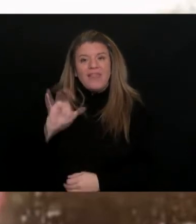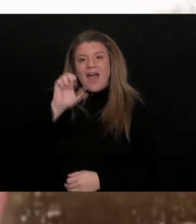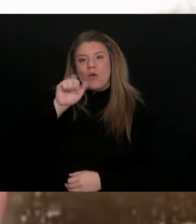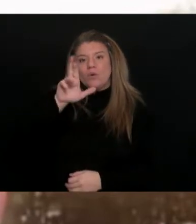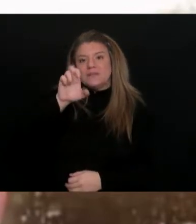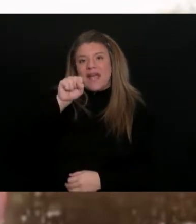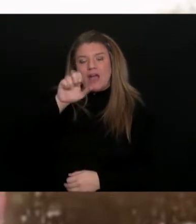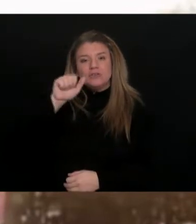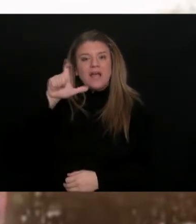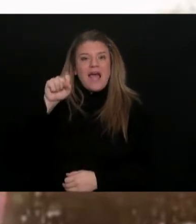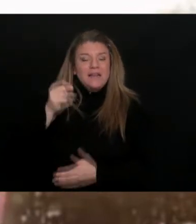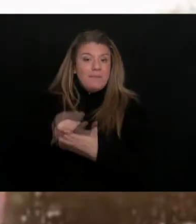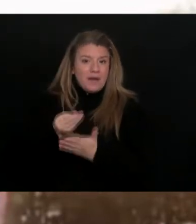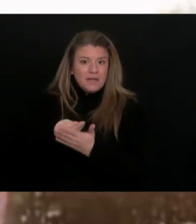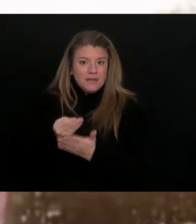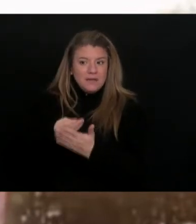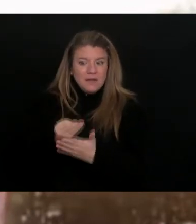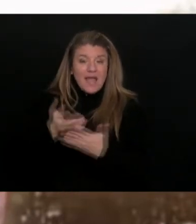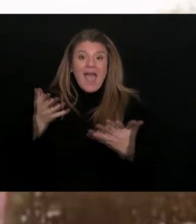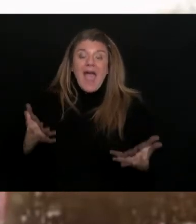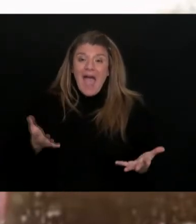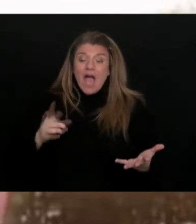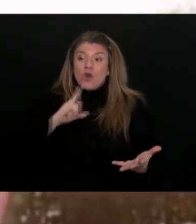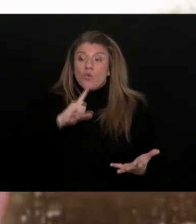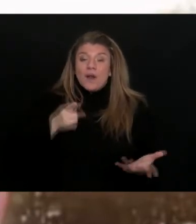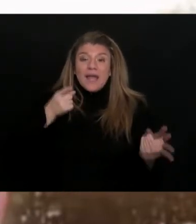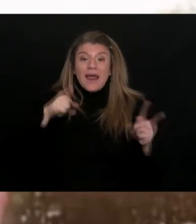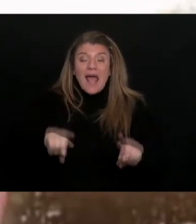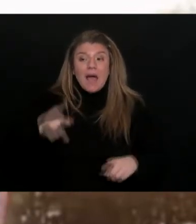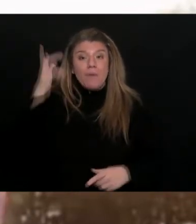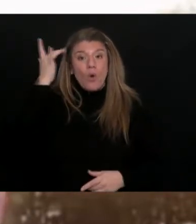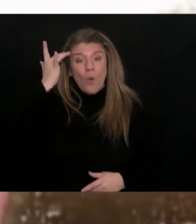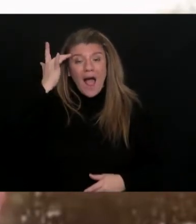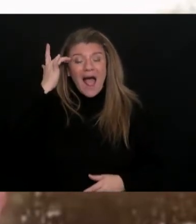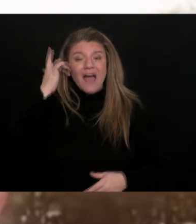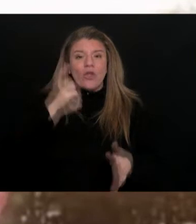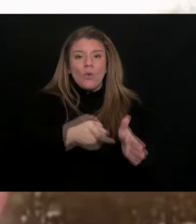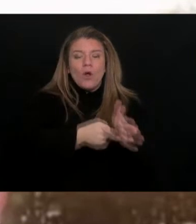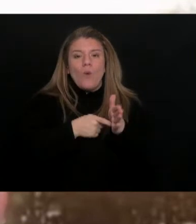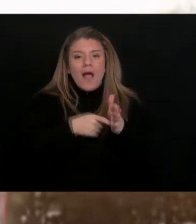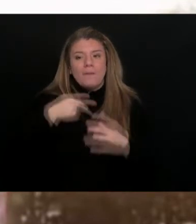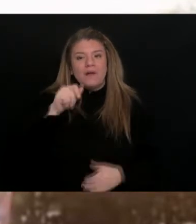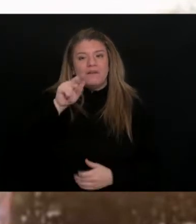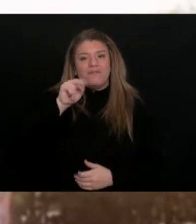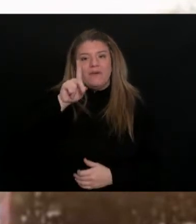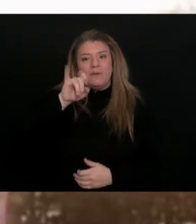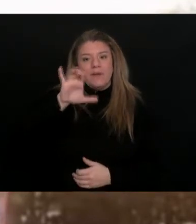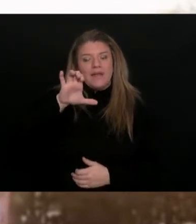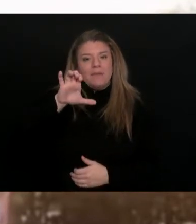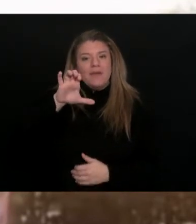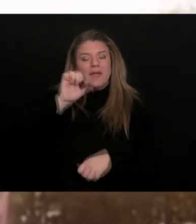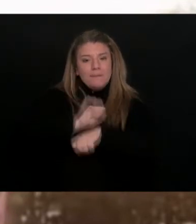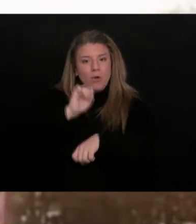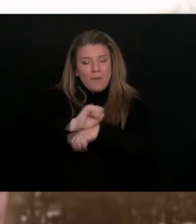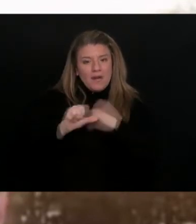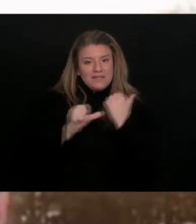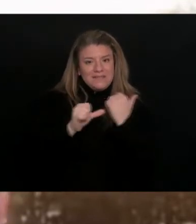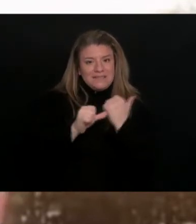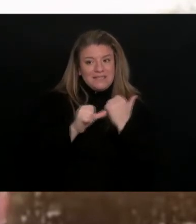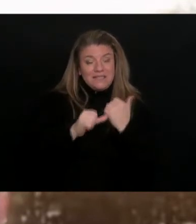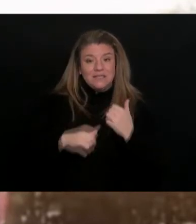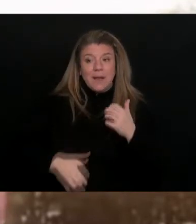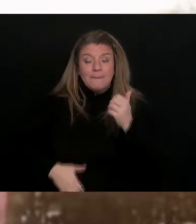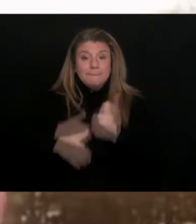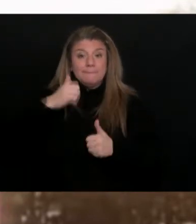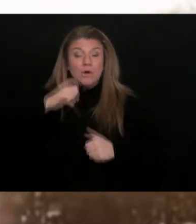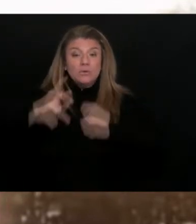funding, and it really came about because of the requirements for pandemic unemployment assistance. Most of the folks know now that under